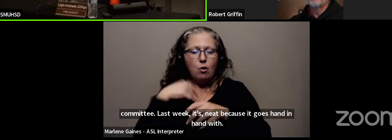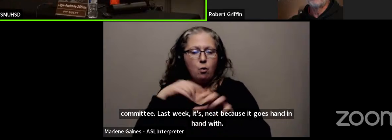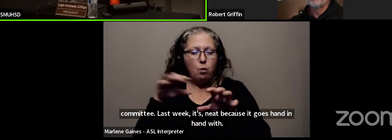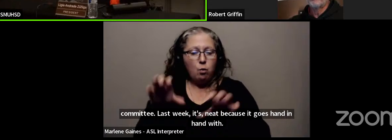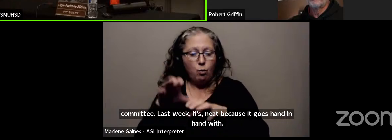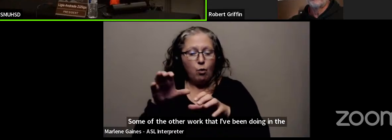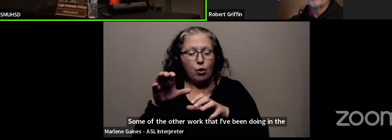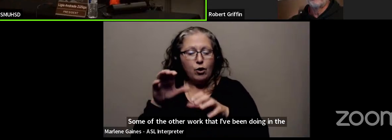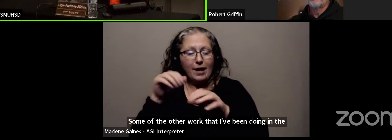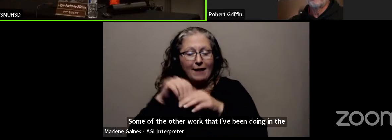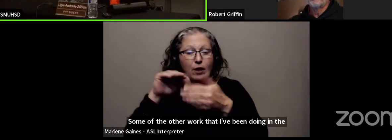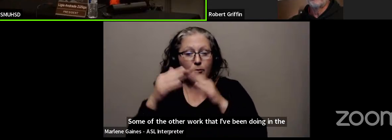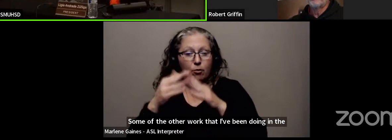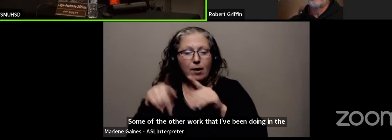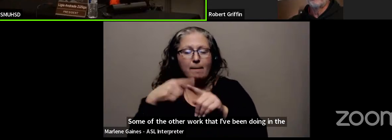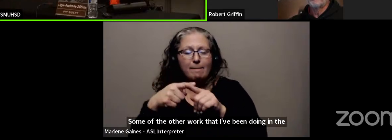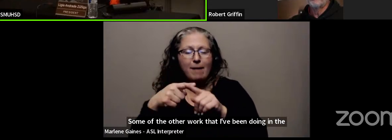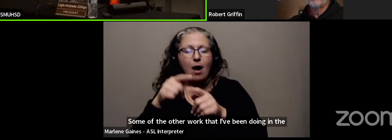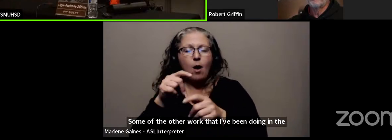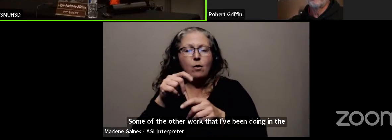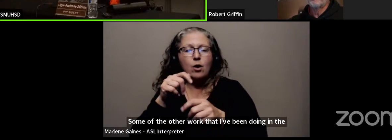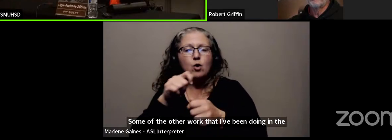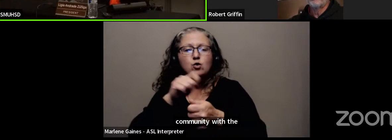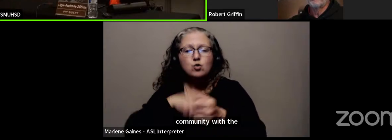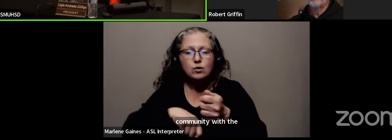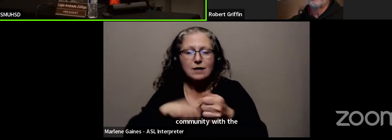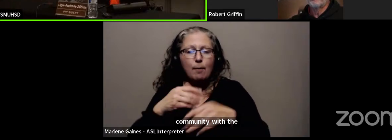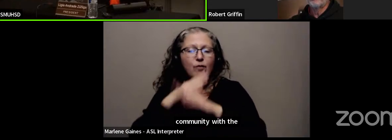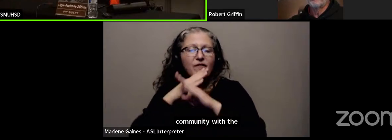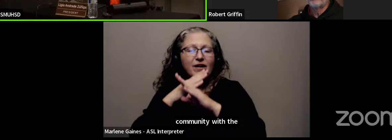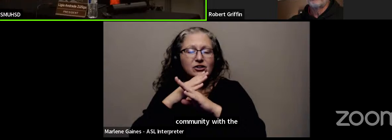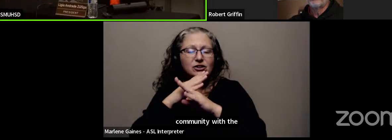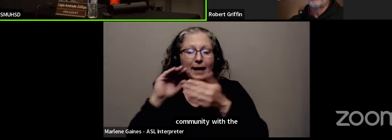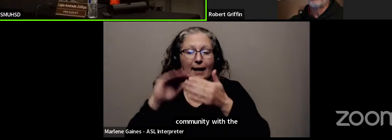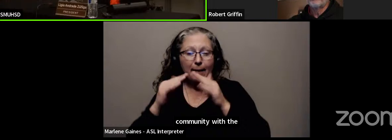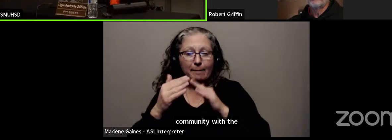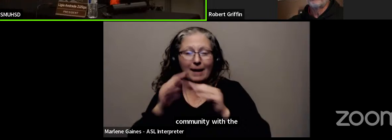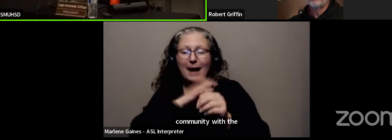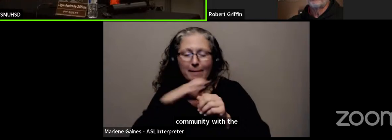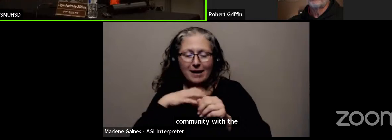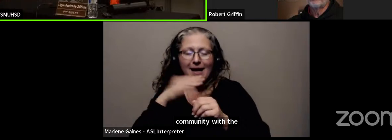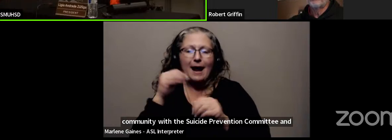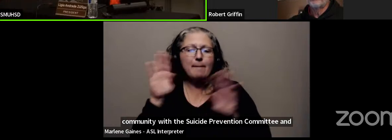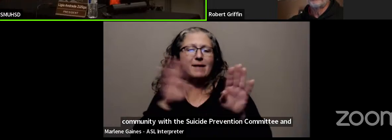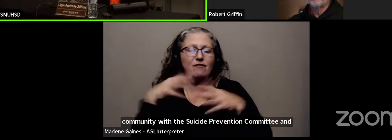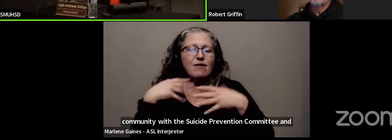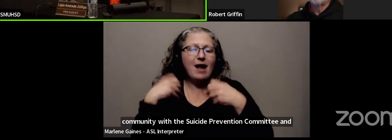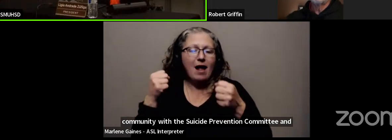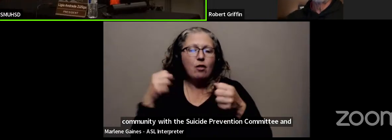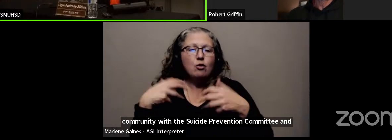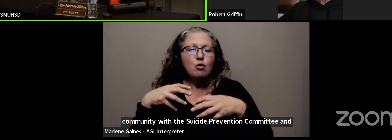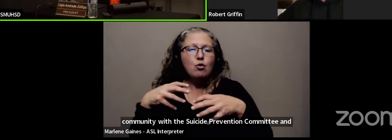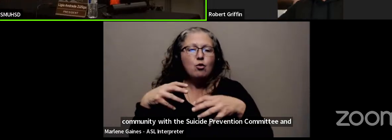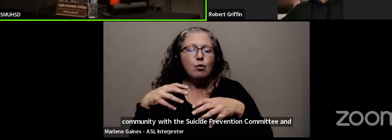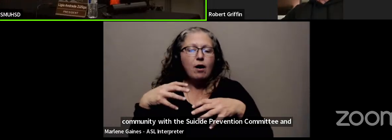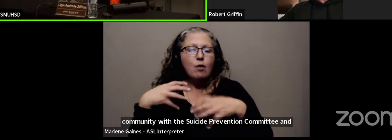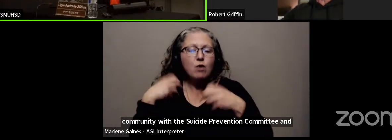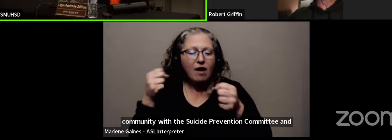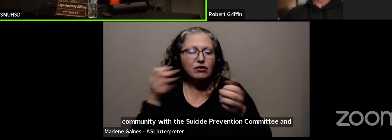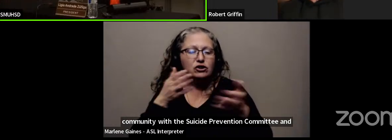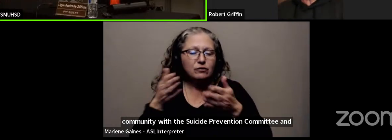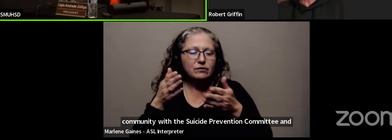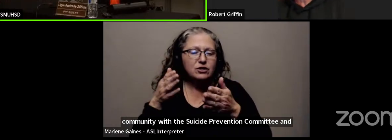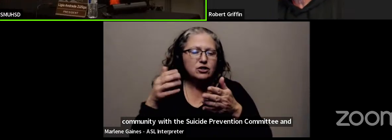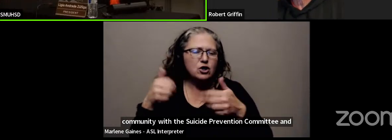community with the Suicide Prevention Committee, and Behavioral Health and Recovery Services has a youth committee that's